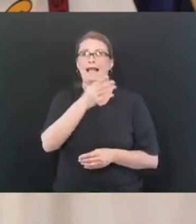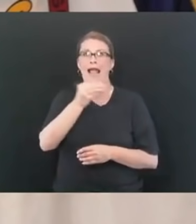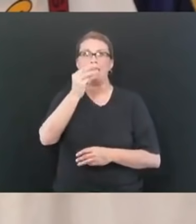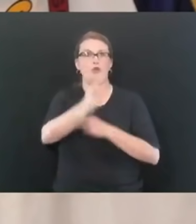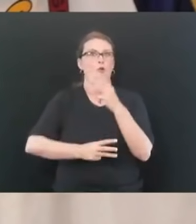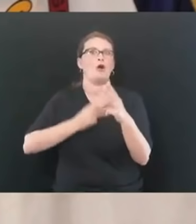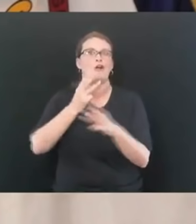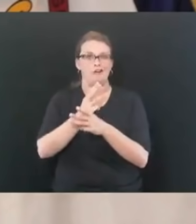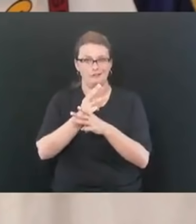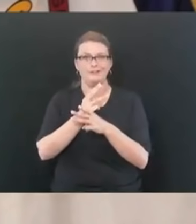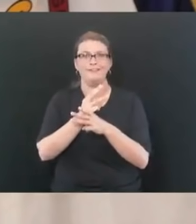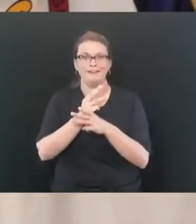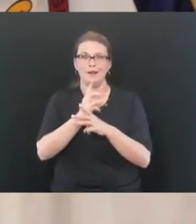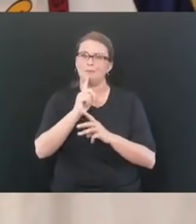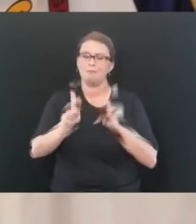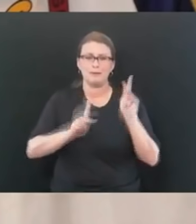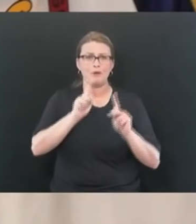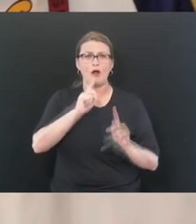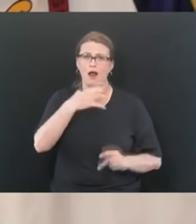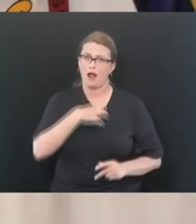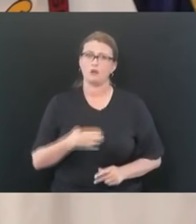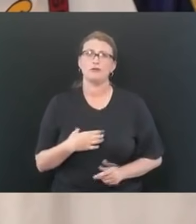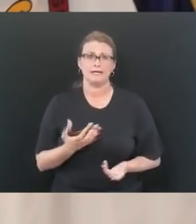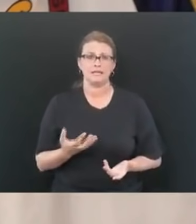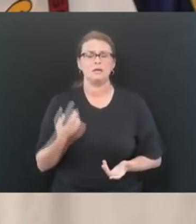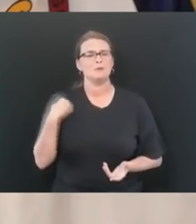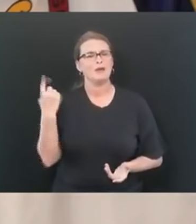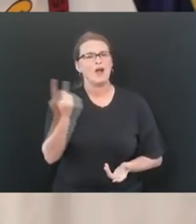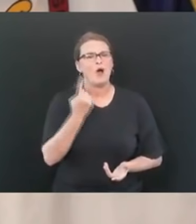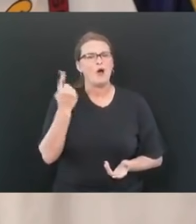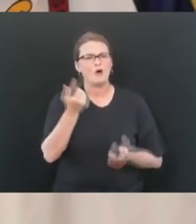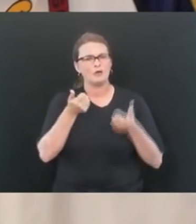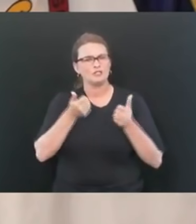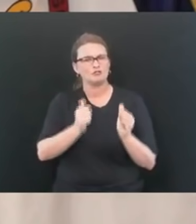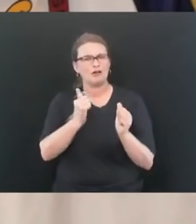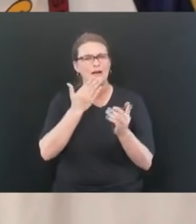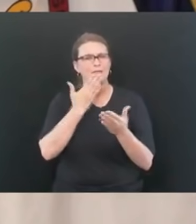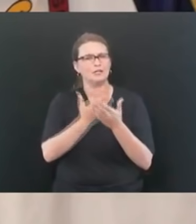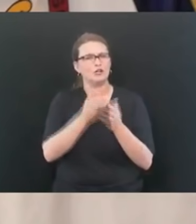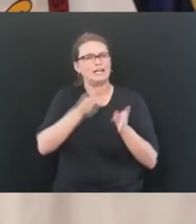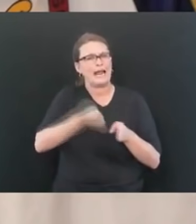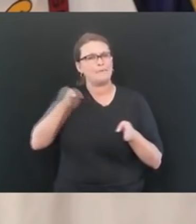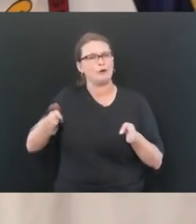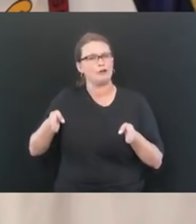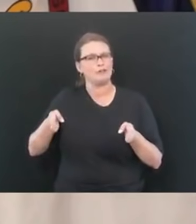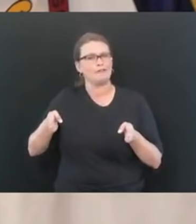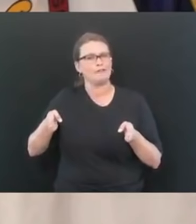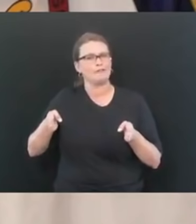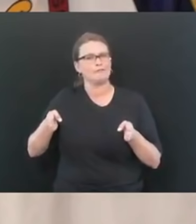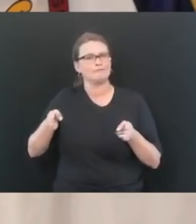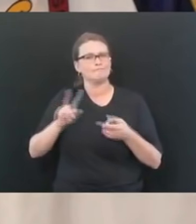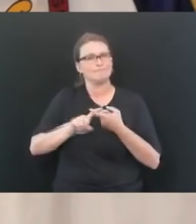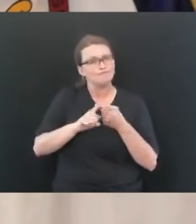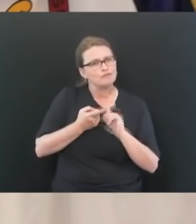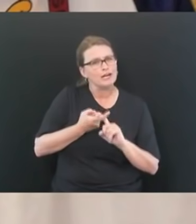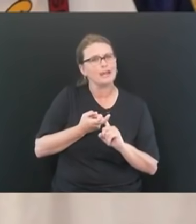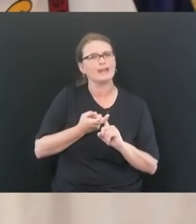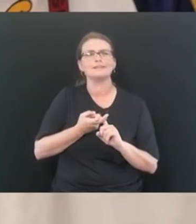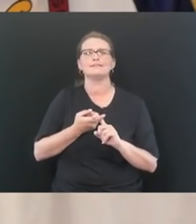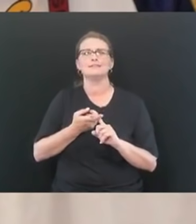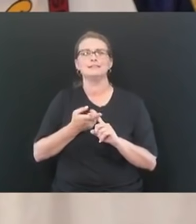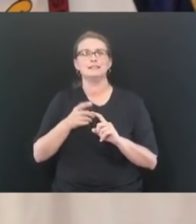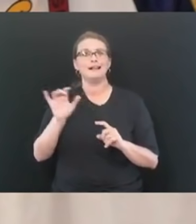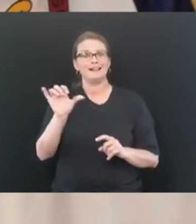but we need to really, really always try to be good neighbors. And just the simple fact that Clayton Burch